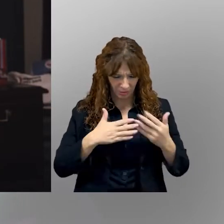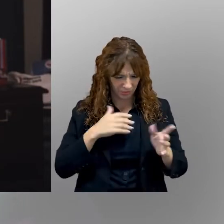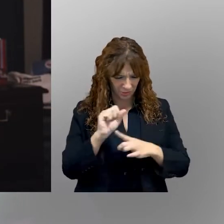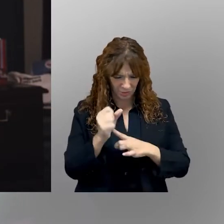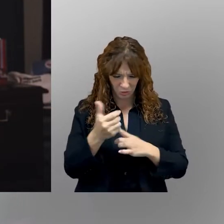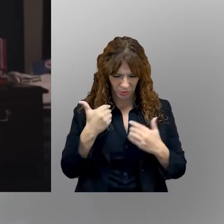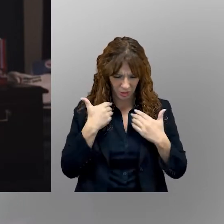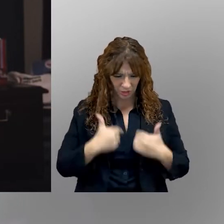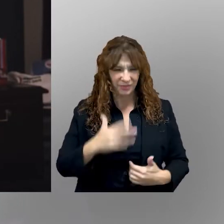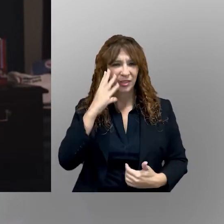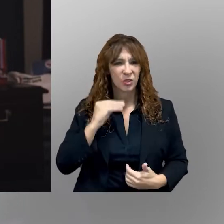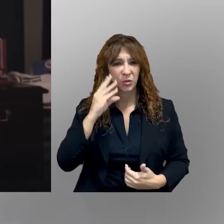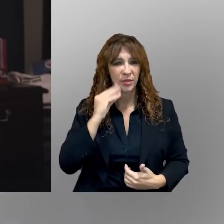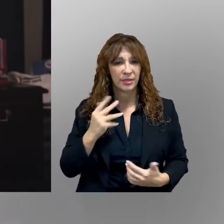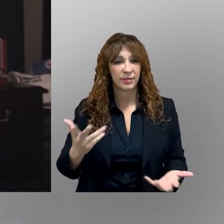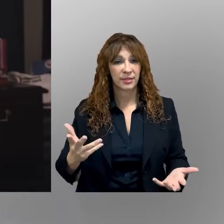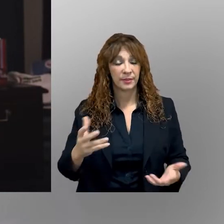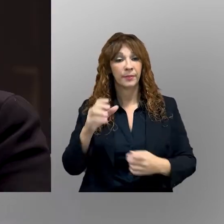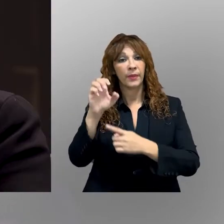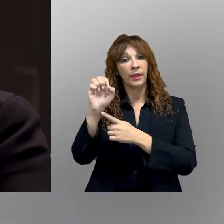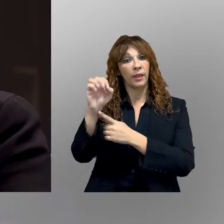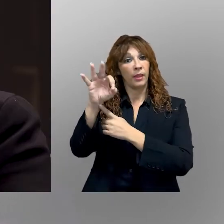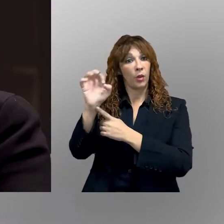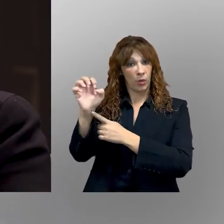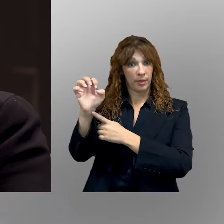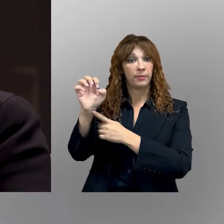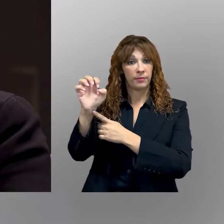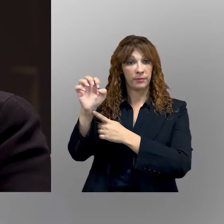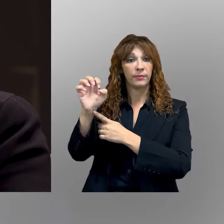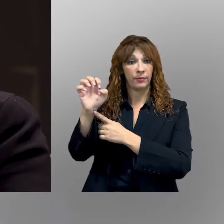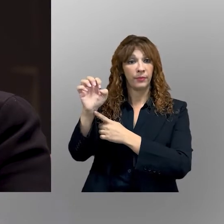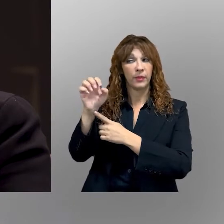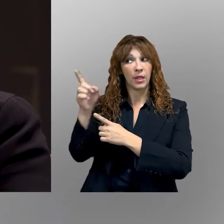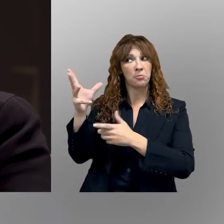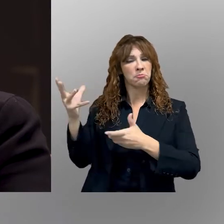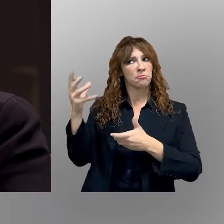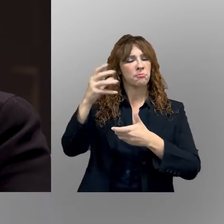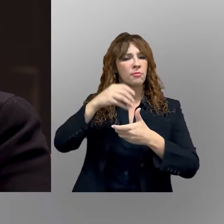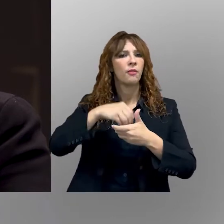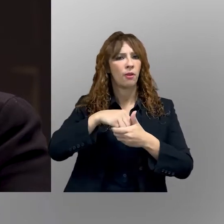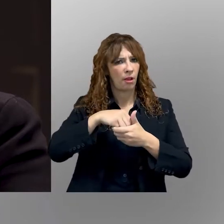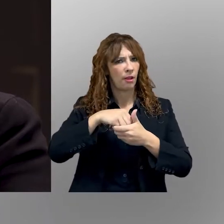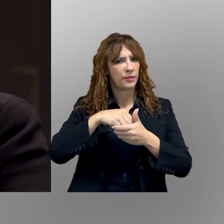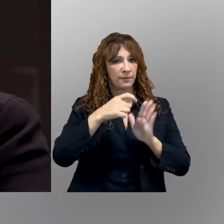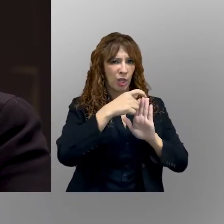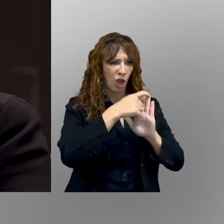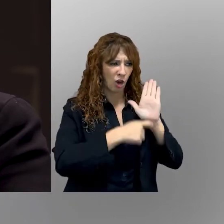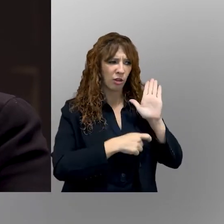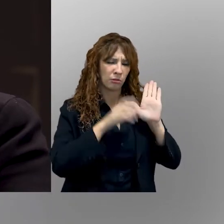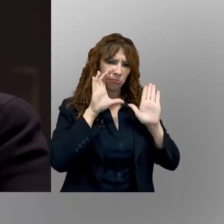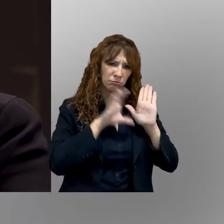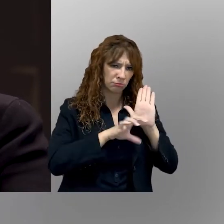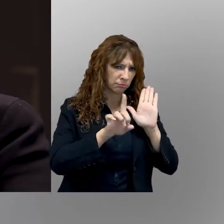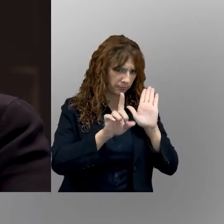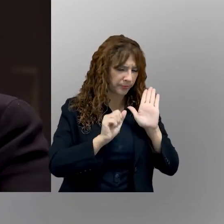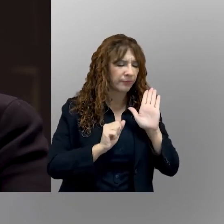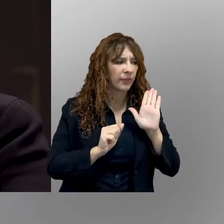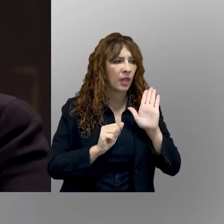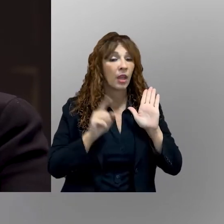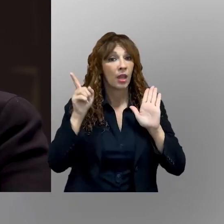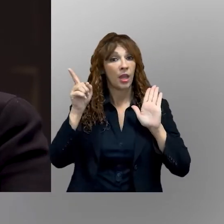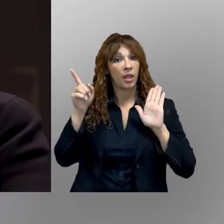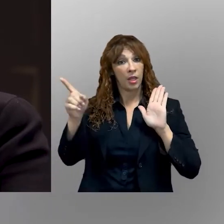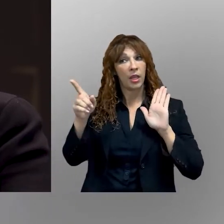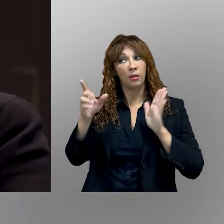with whatever situations you have. Equip was had been involved in the article, I